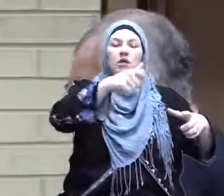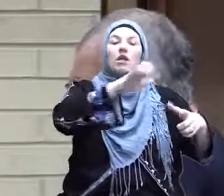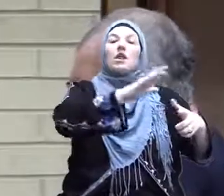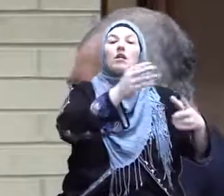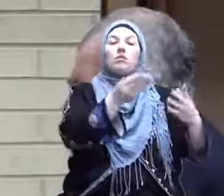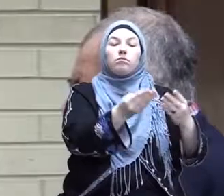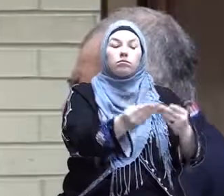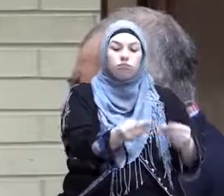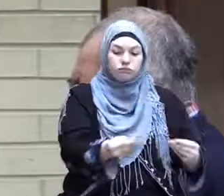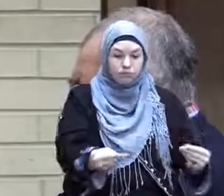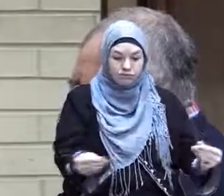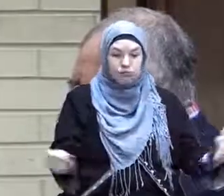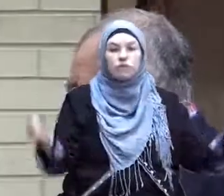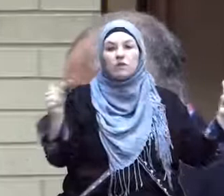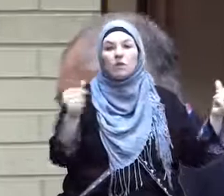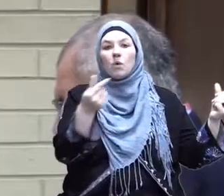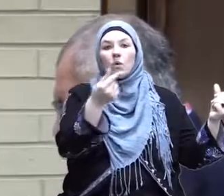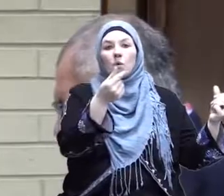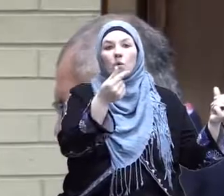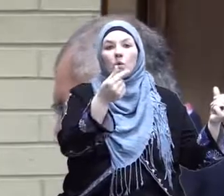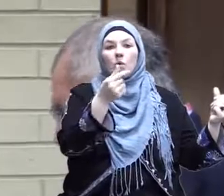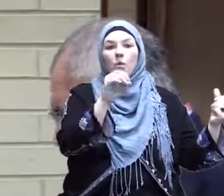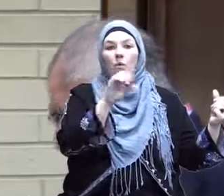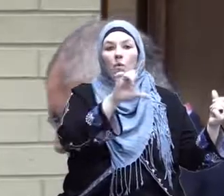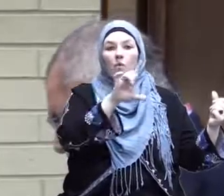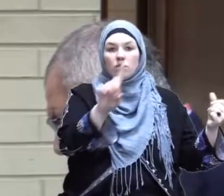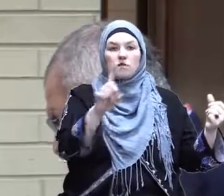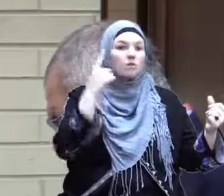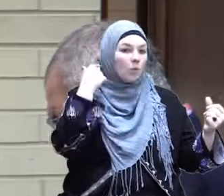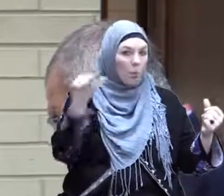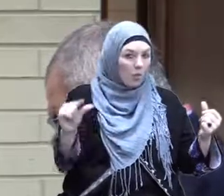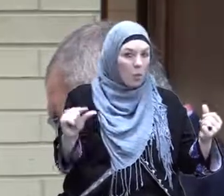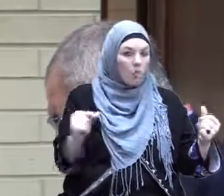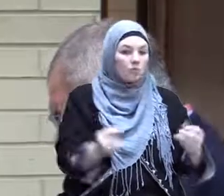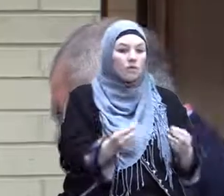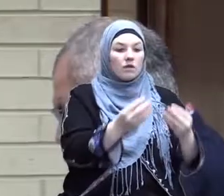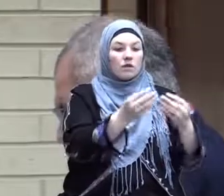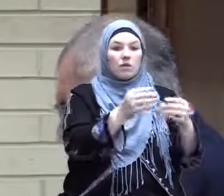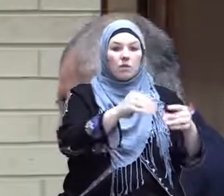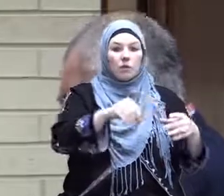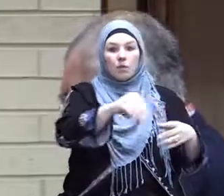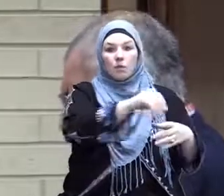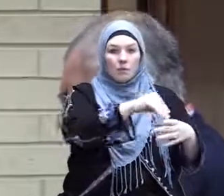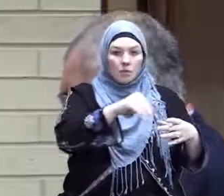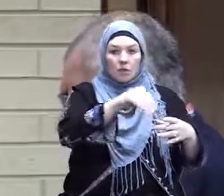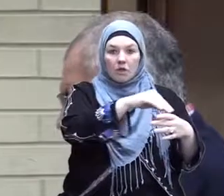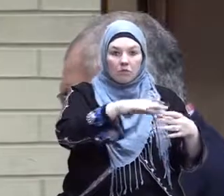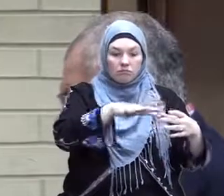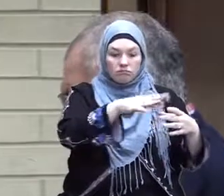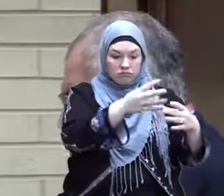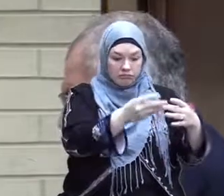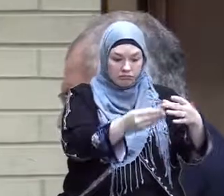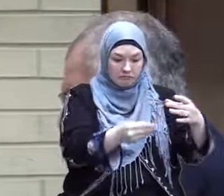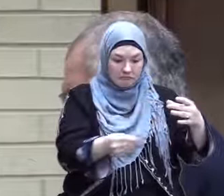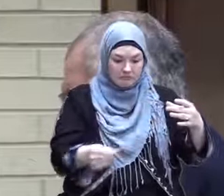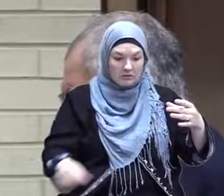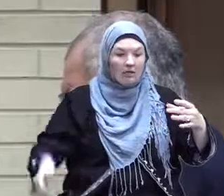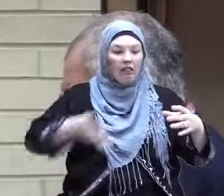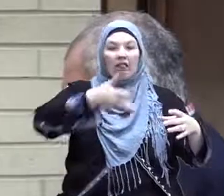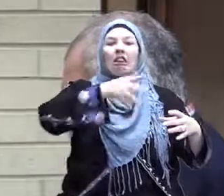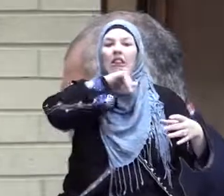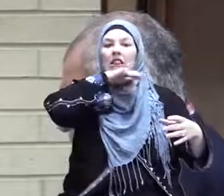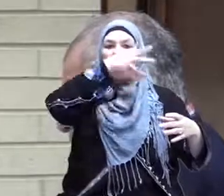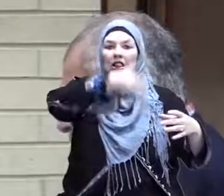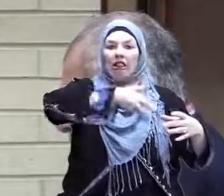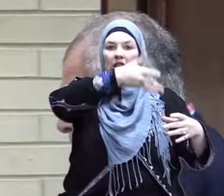melt, then the gold comes out and the ash stays behind. So what do? You do